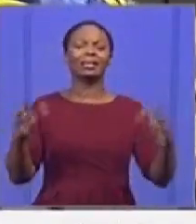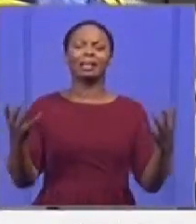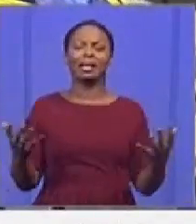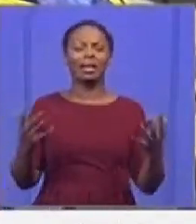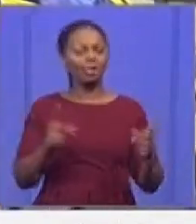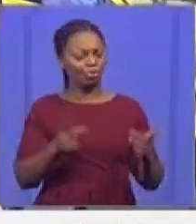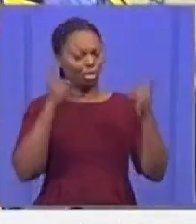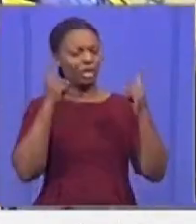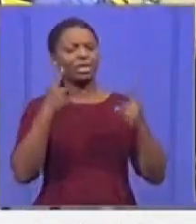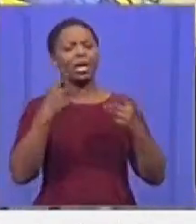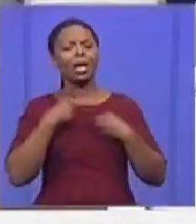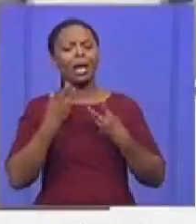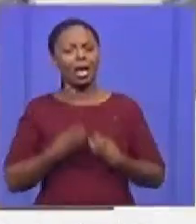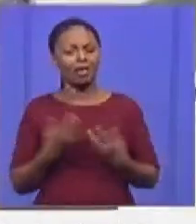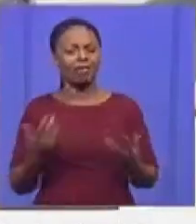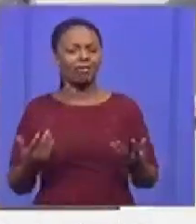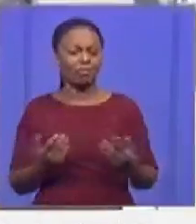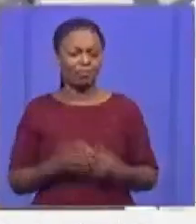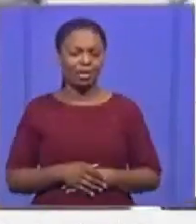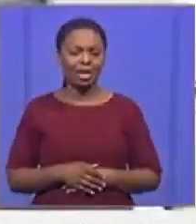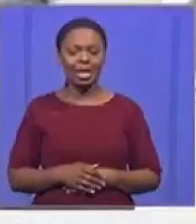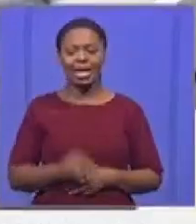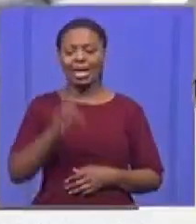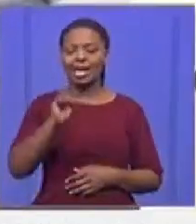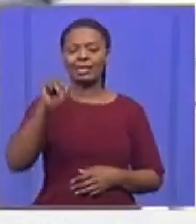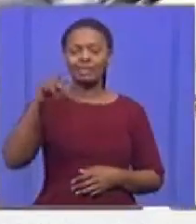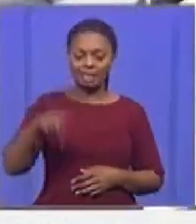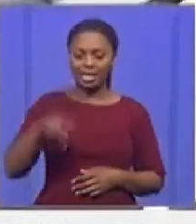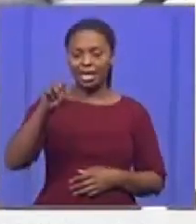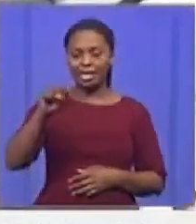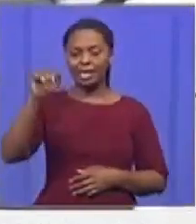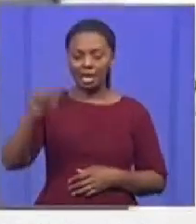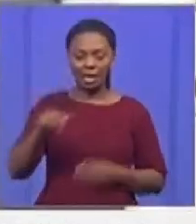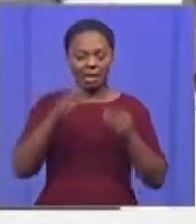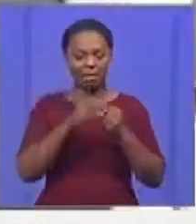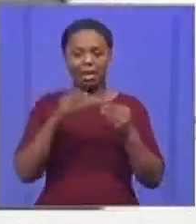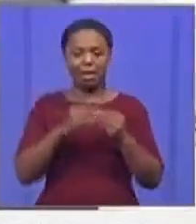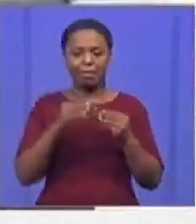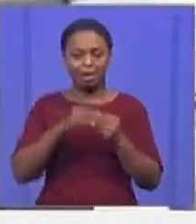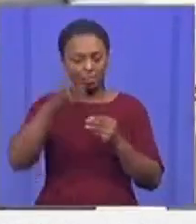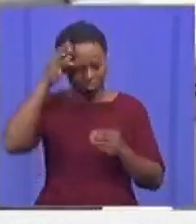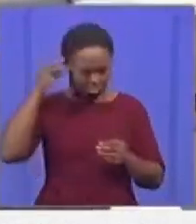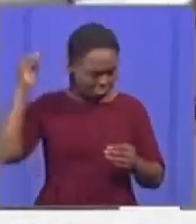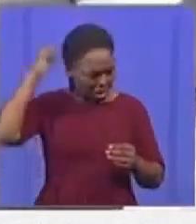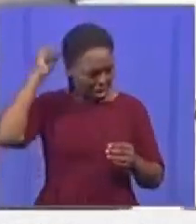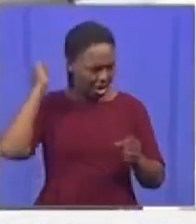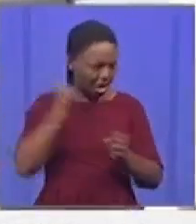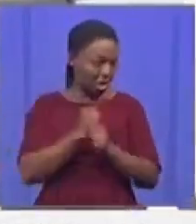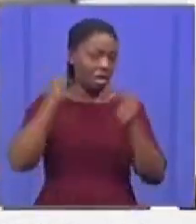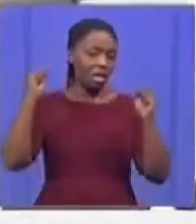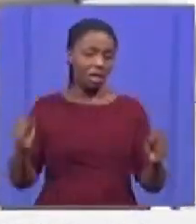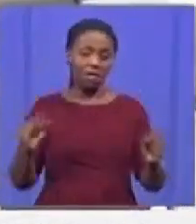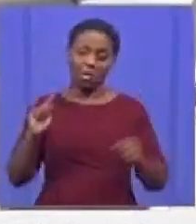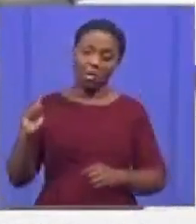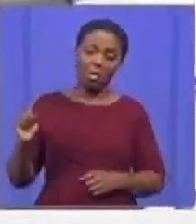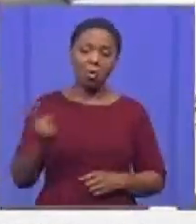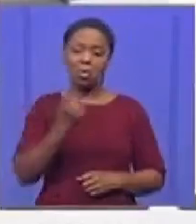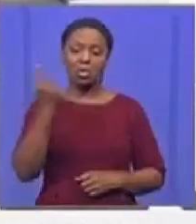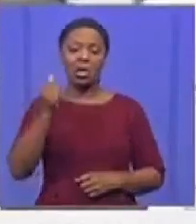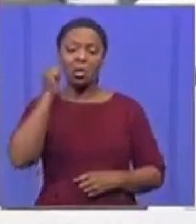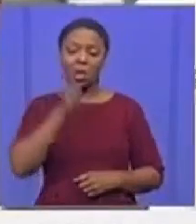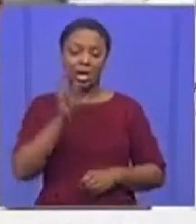danger, lot of us. Because of SPSA members who have never been acknowledged, the acknowledgement was only when